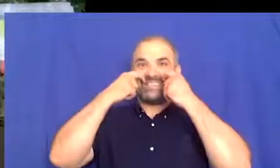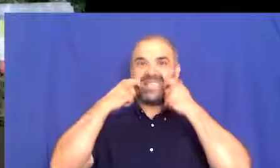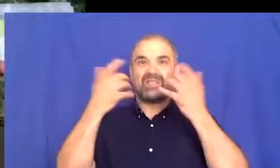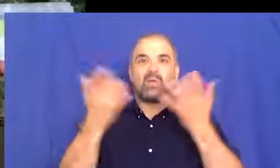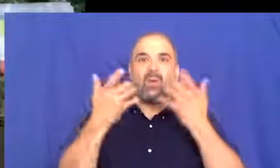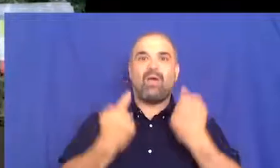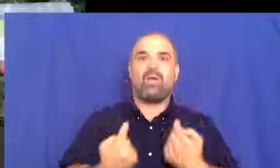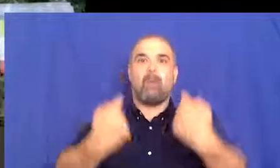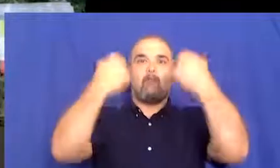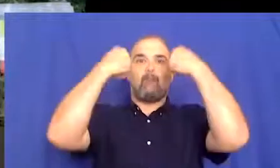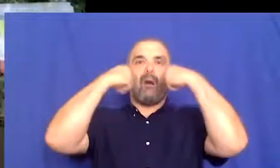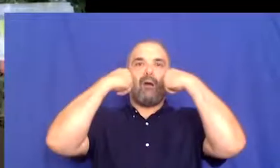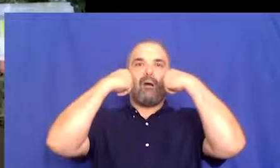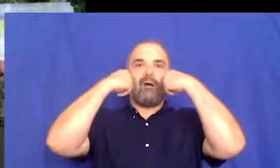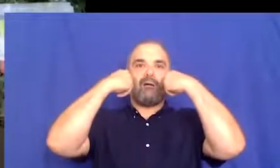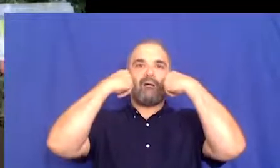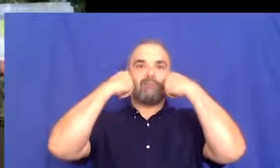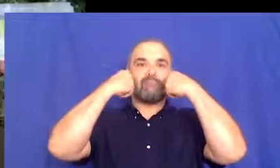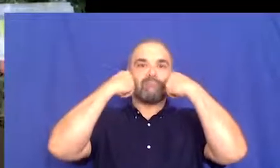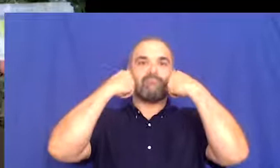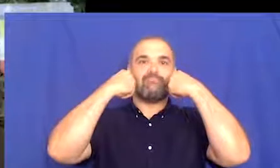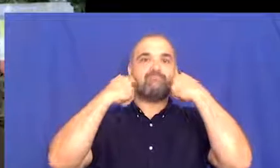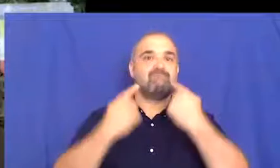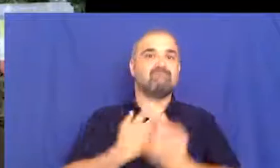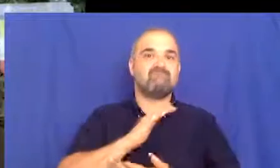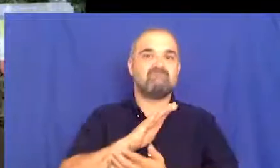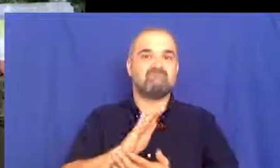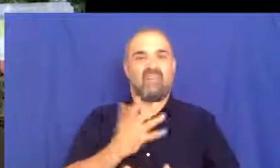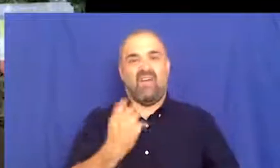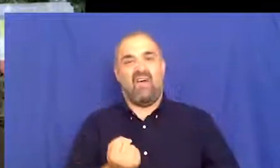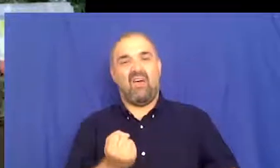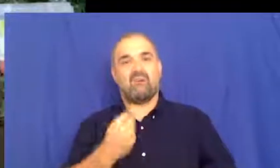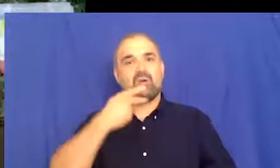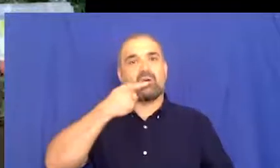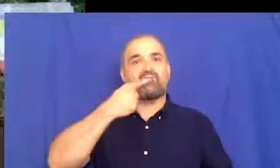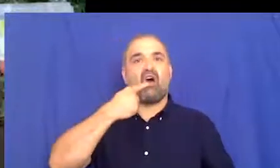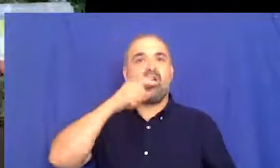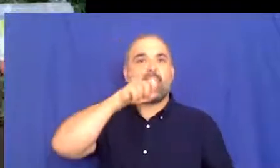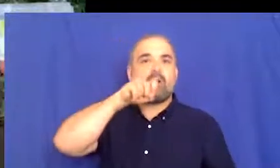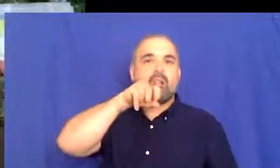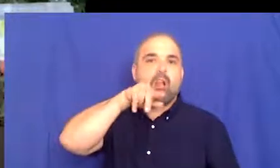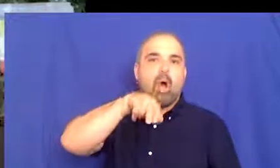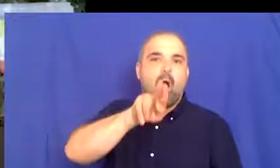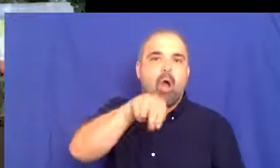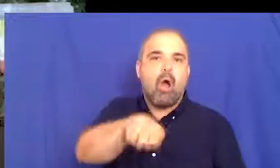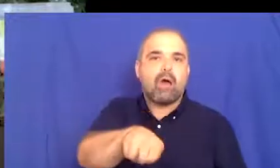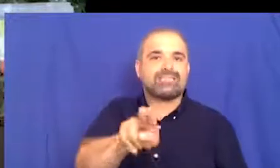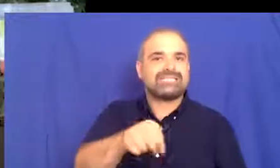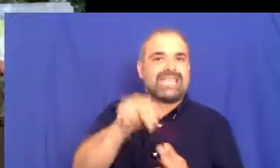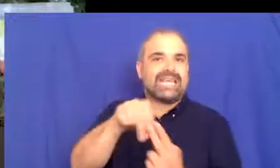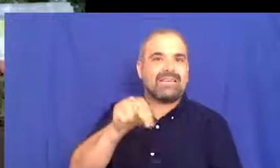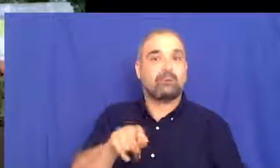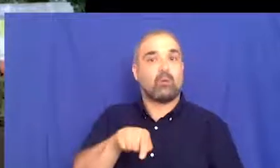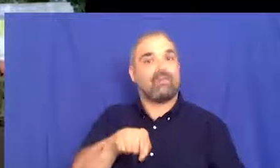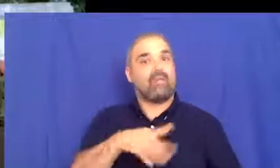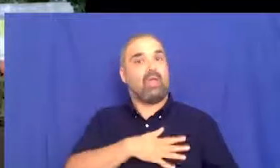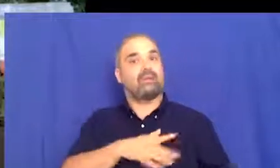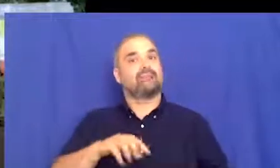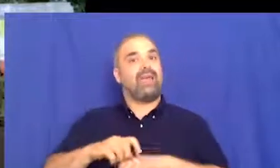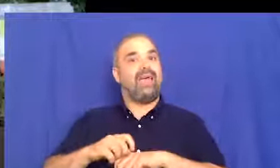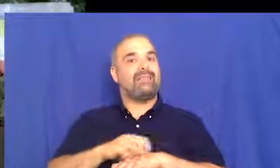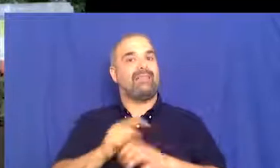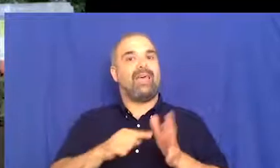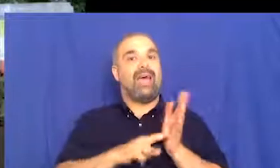got teeth right at the back of his mouth, so they need to be really small. And he's got this big, long, sticky tongue. So the things he likes to eat are things like ants